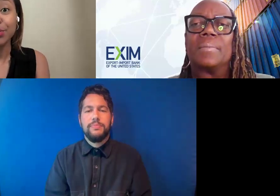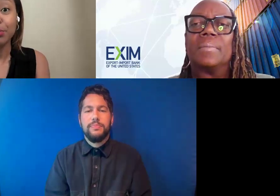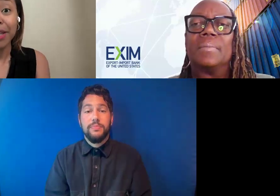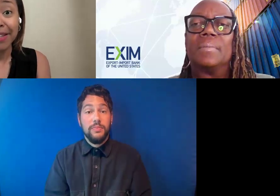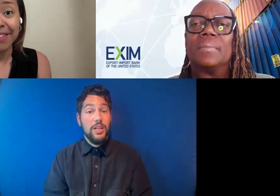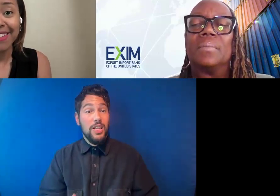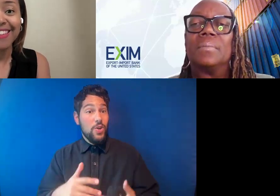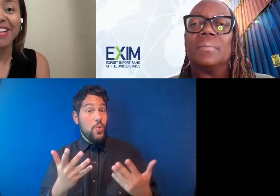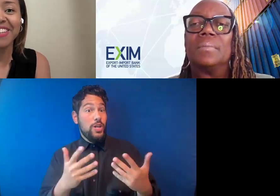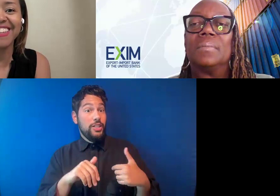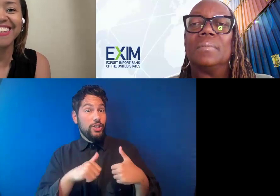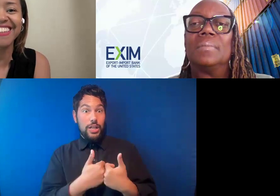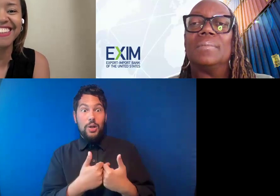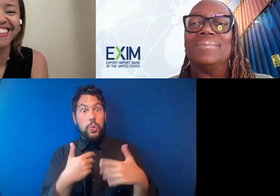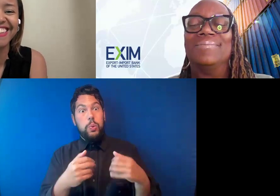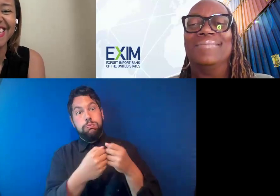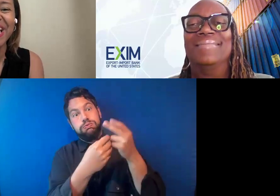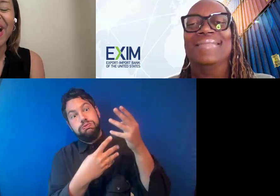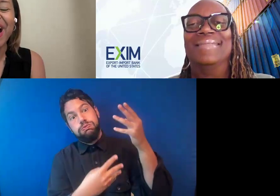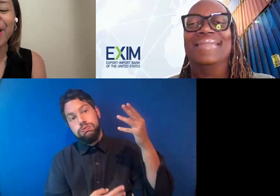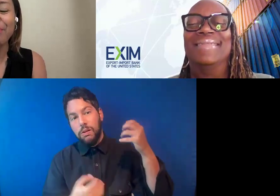The challenges were many,